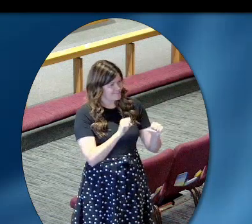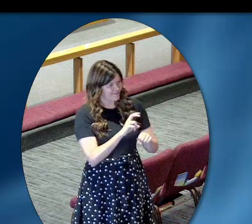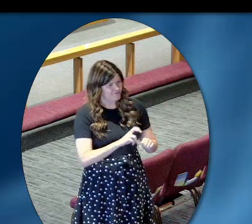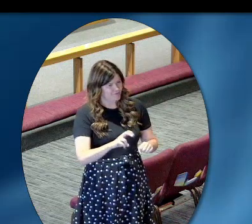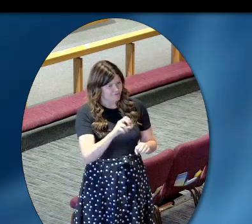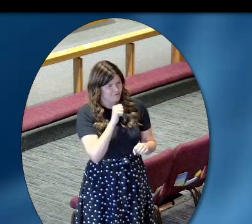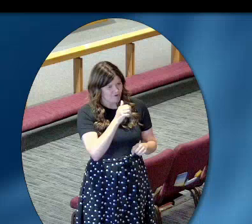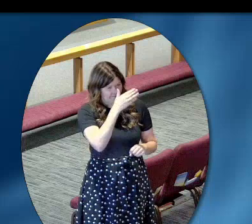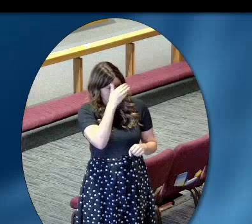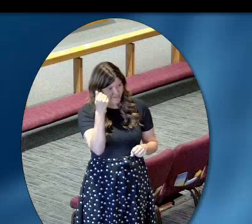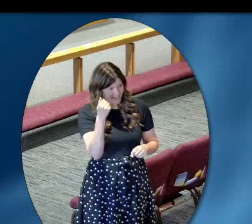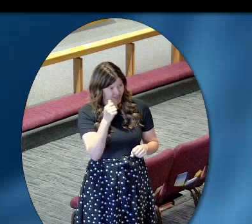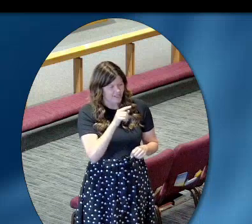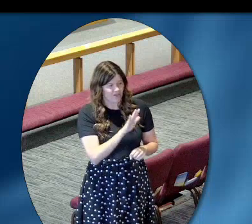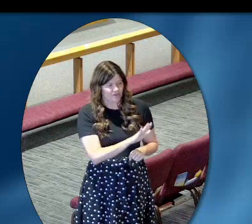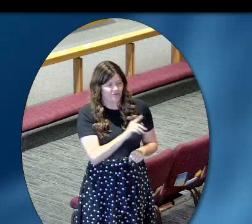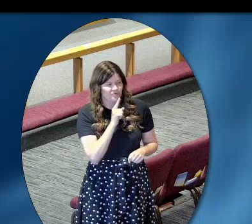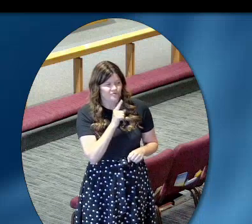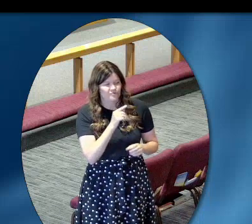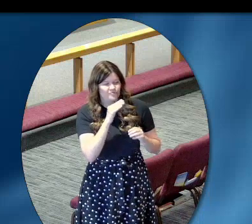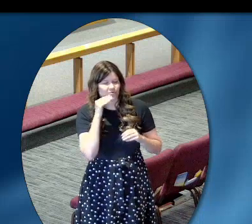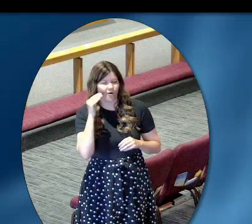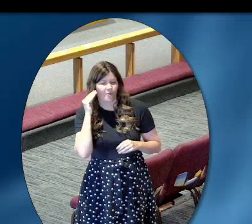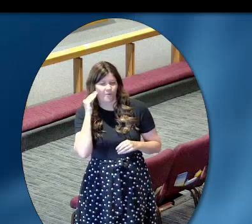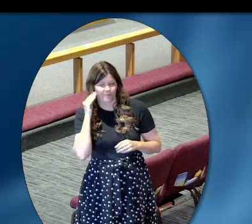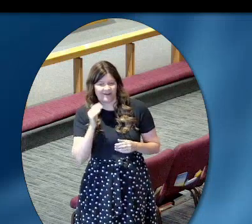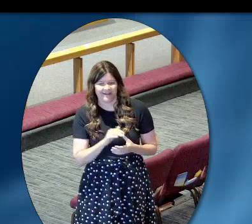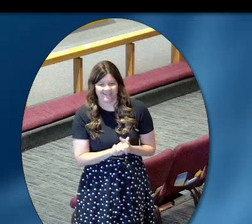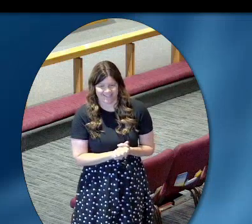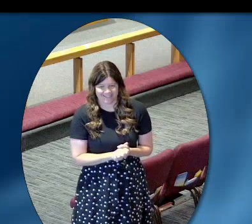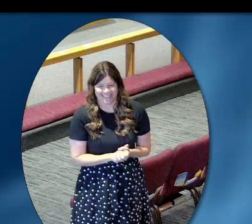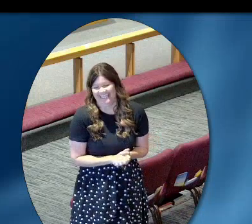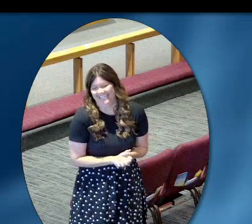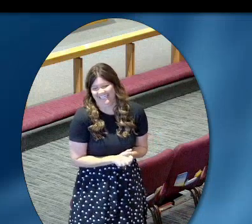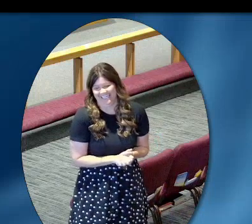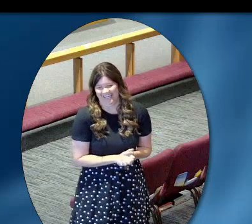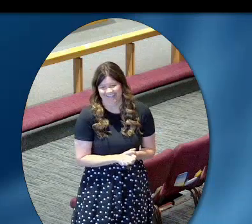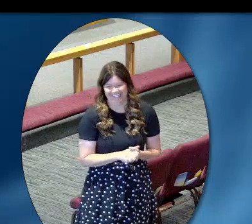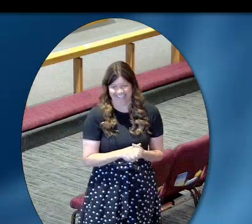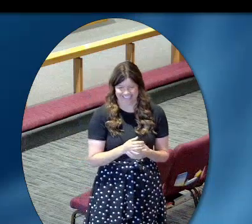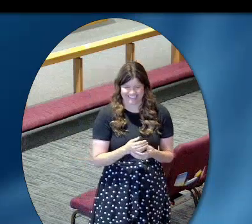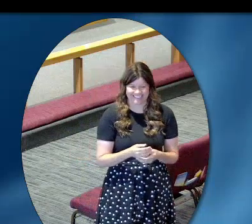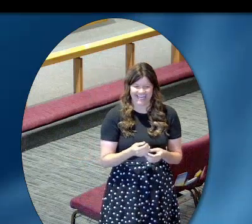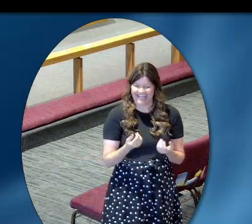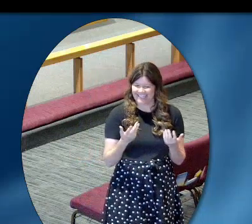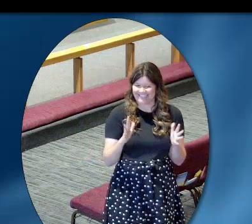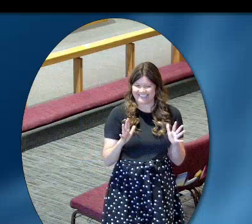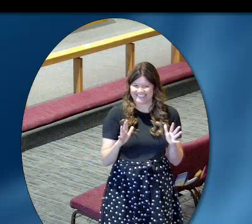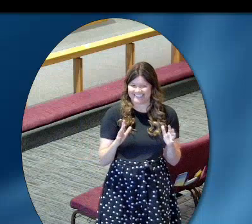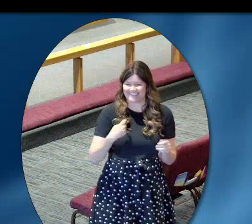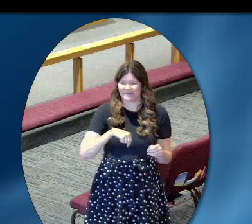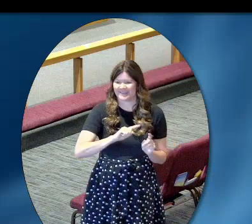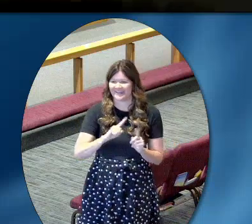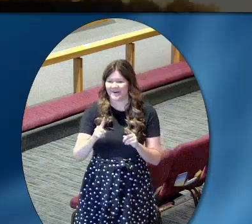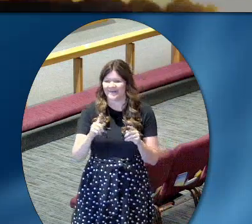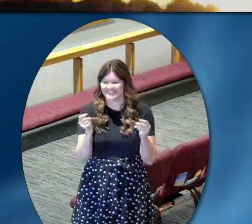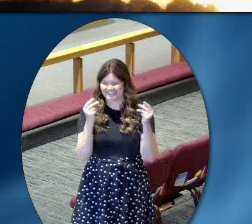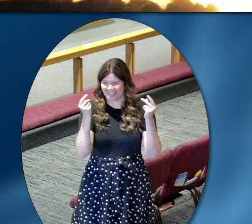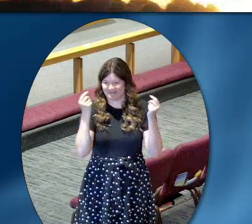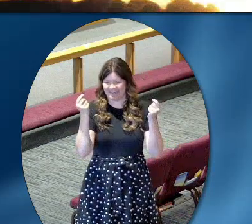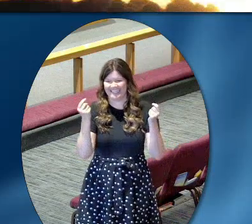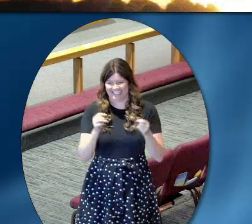don't forget where your real home is. Yes. Right? Yeah. Yeah. That's all I got. Let's go celebrate. Go in